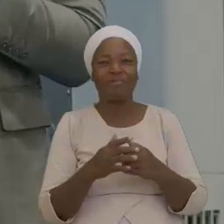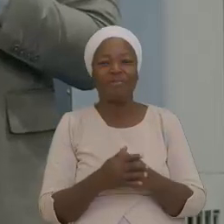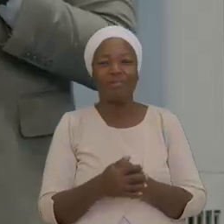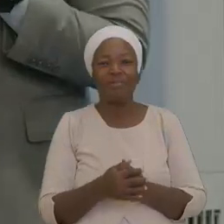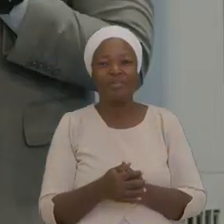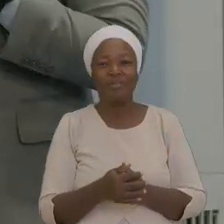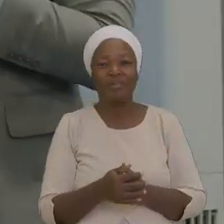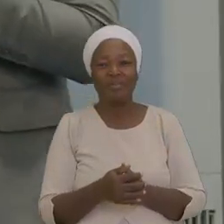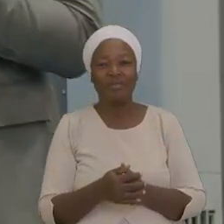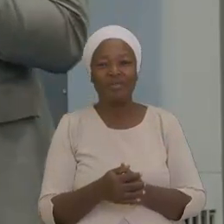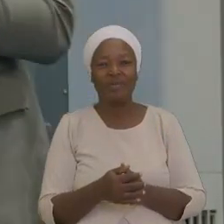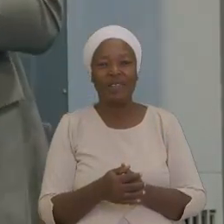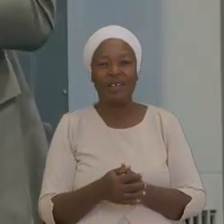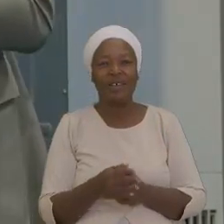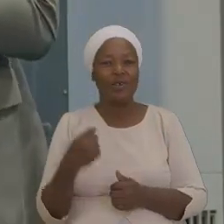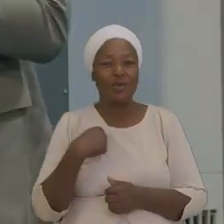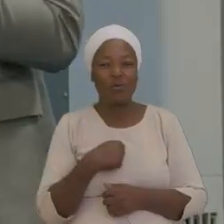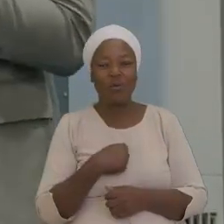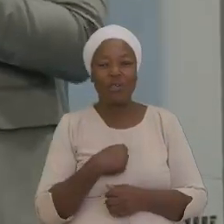We will allow our daddy to come